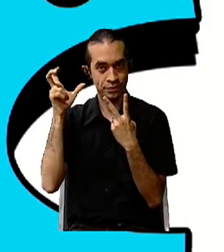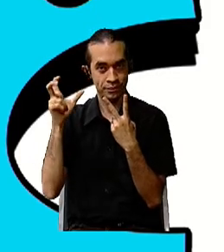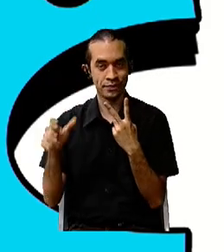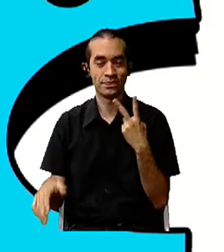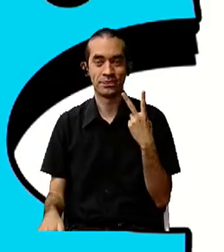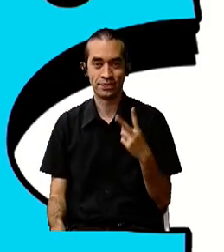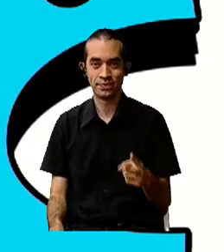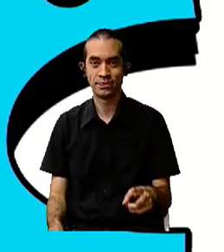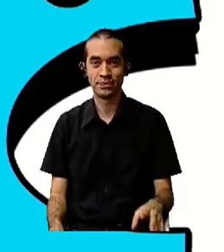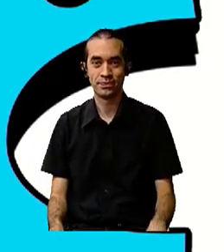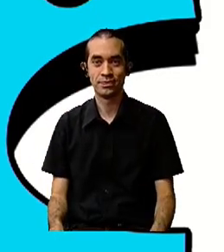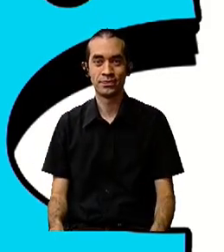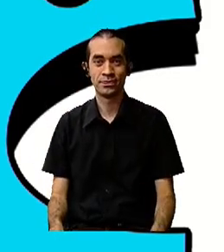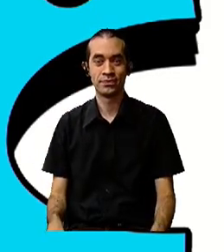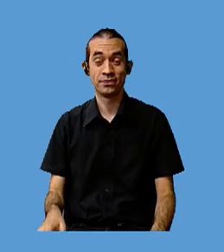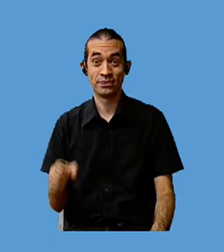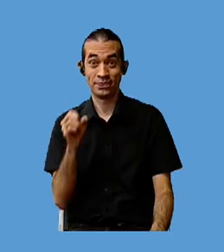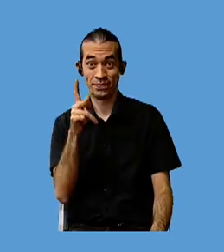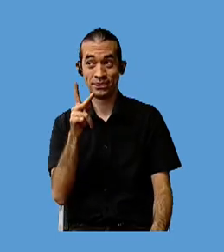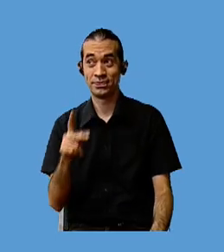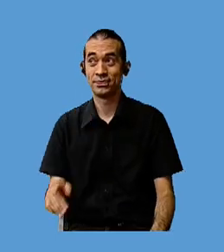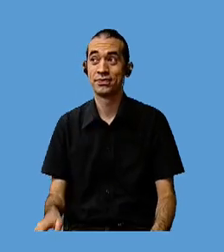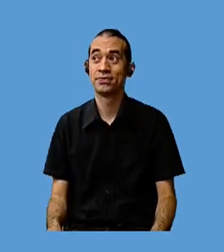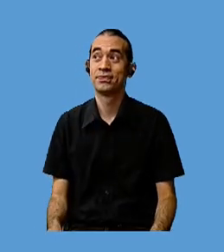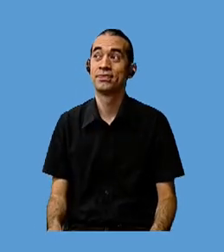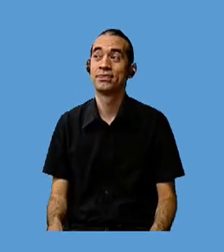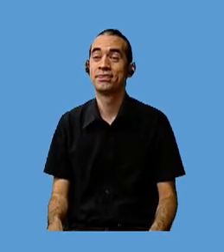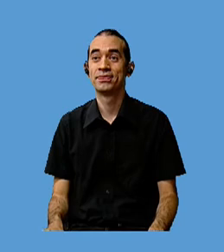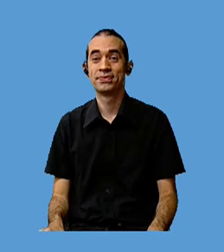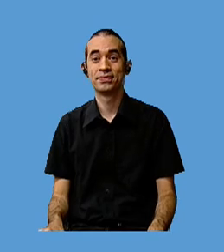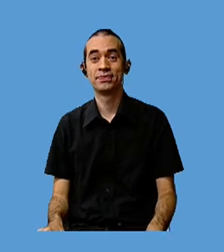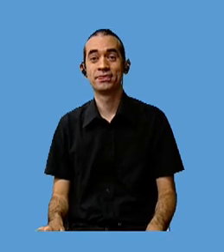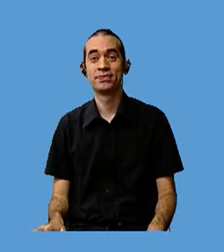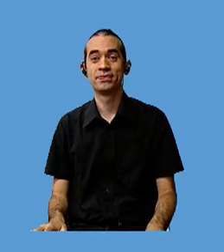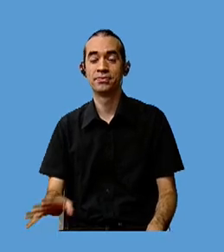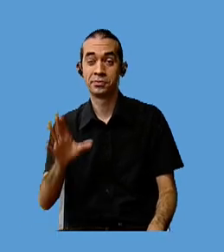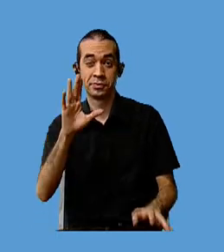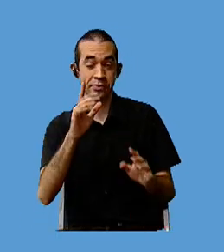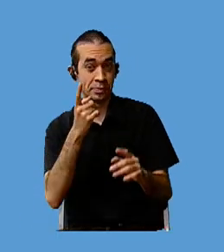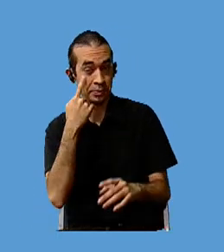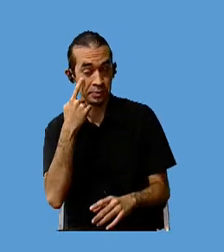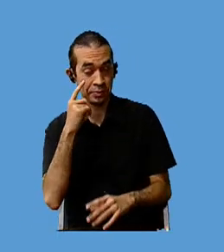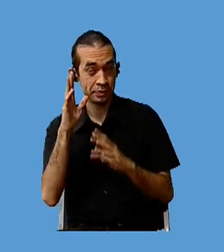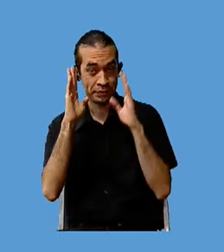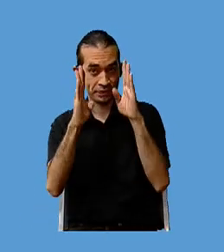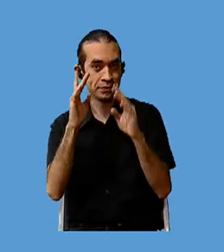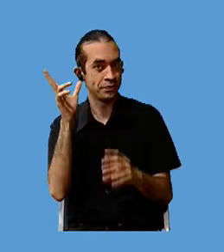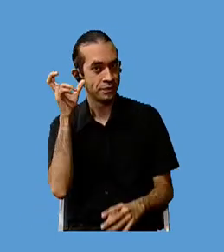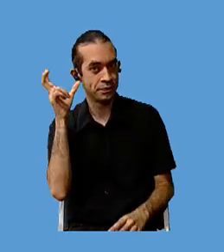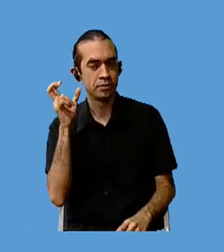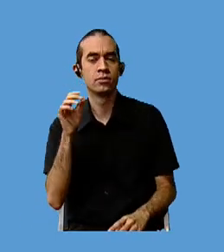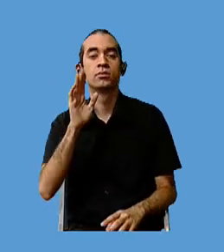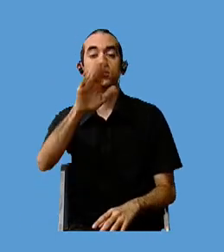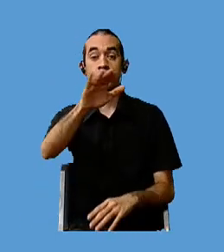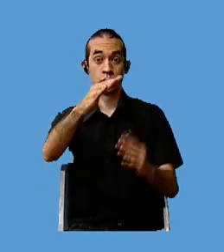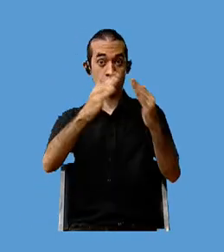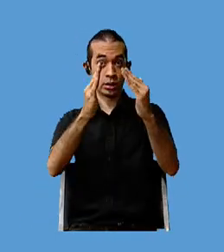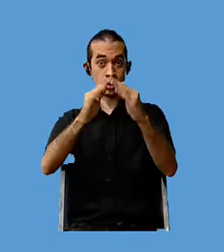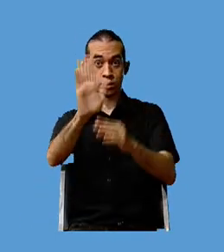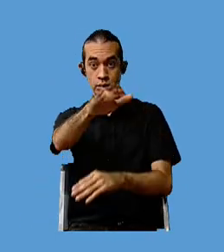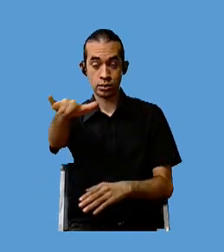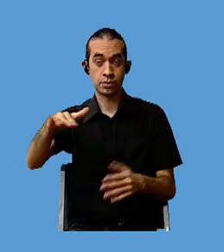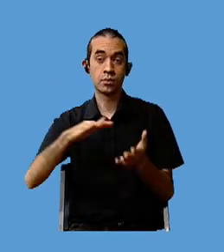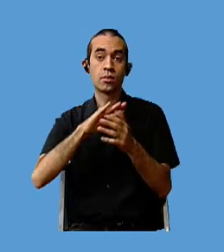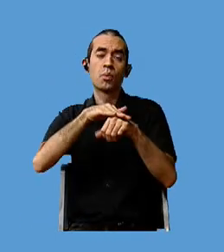Chuli. Listen to this, okay? Listen to this carefully. Now, everybody at home,